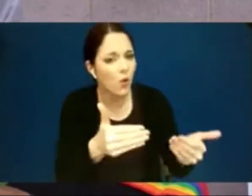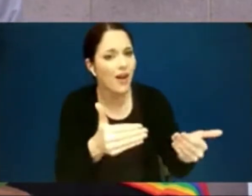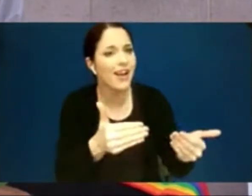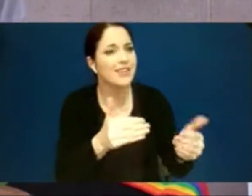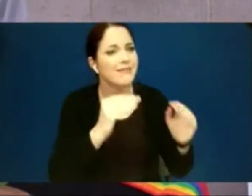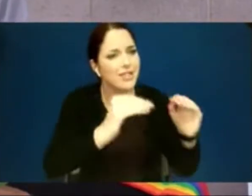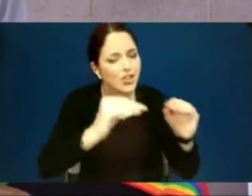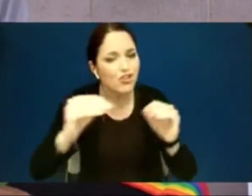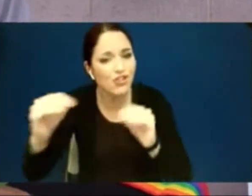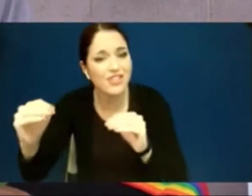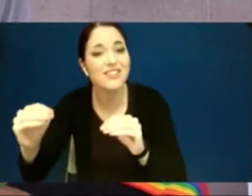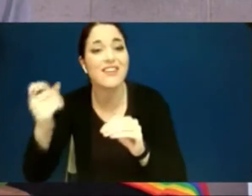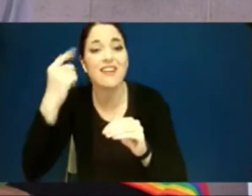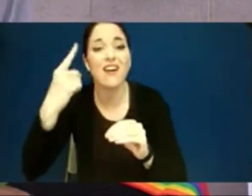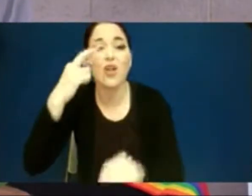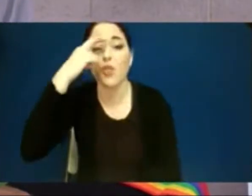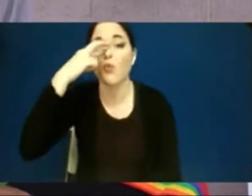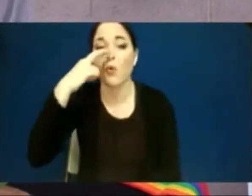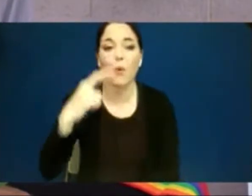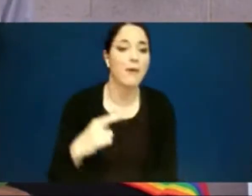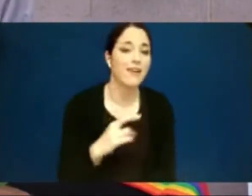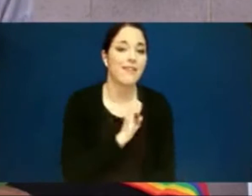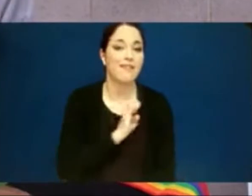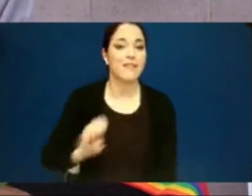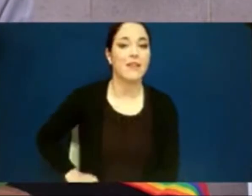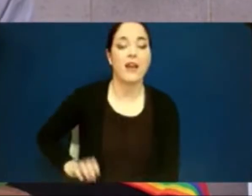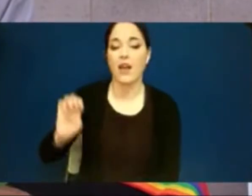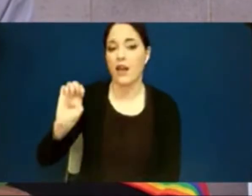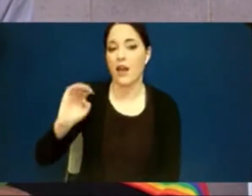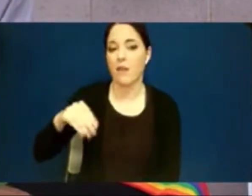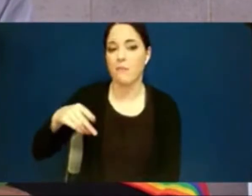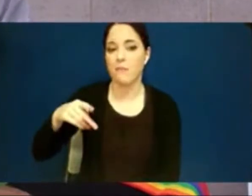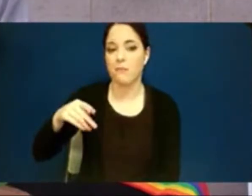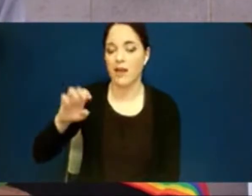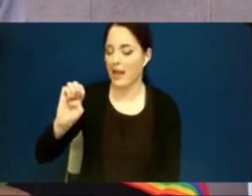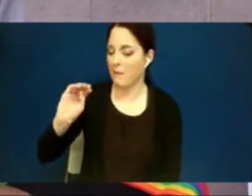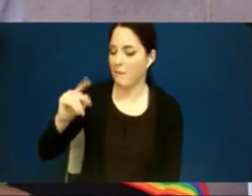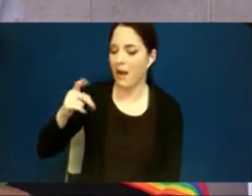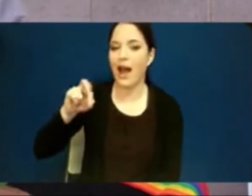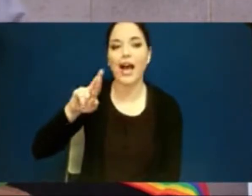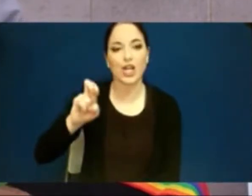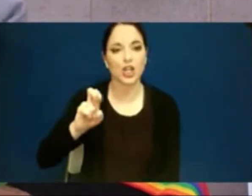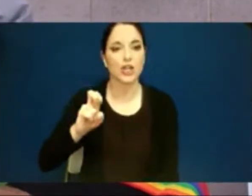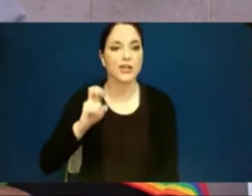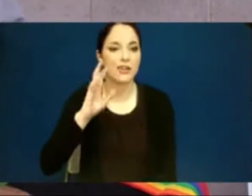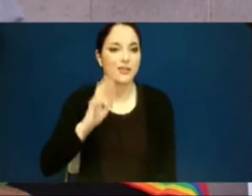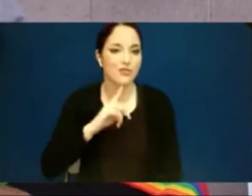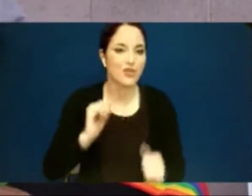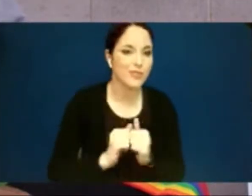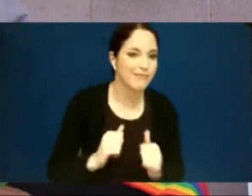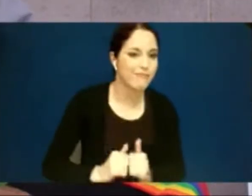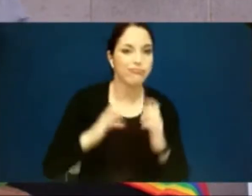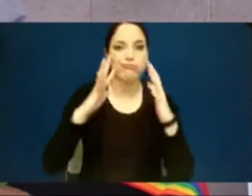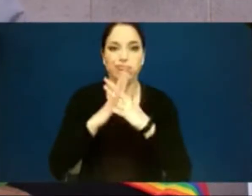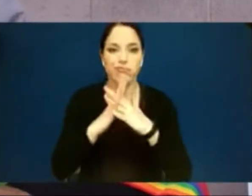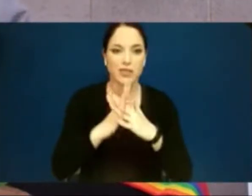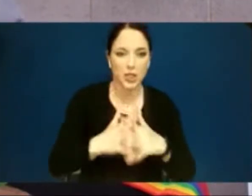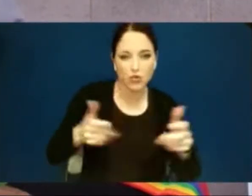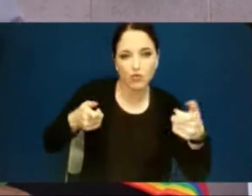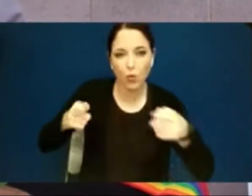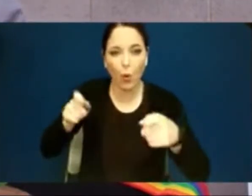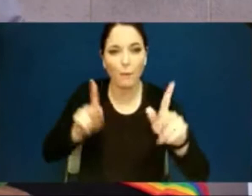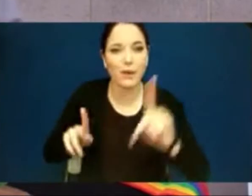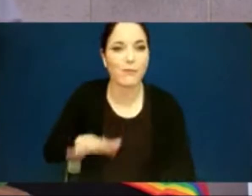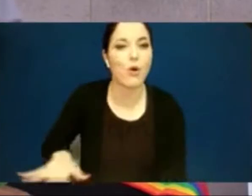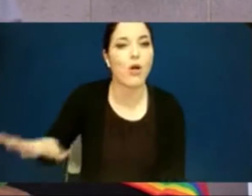trample economy. The circumstance that we see in our scripture today is the disciples caught in a